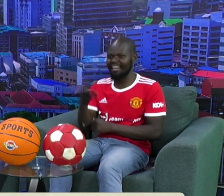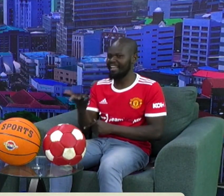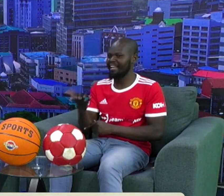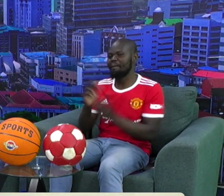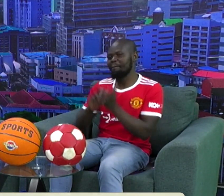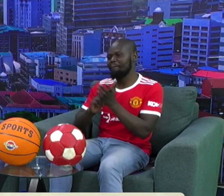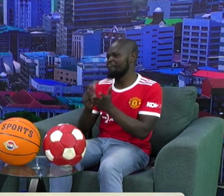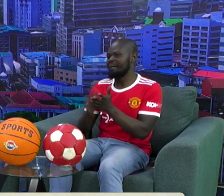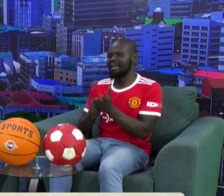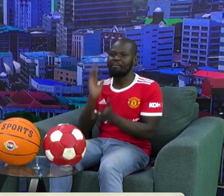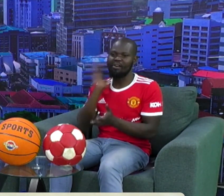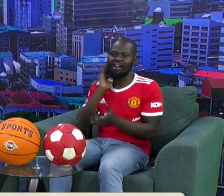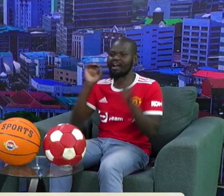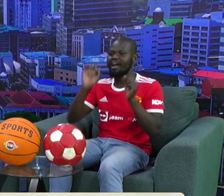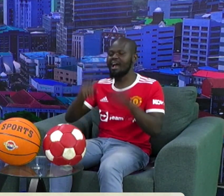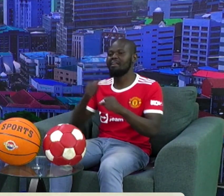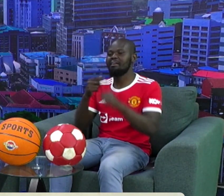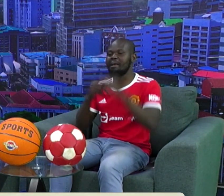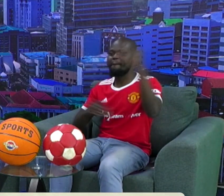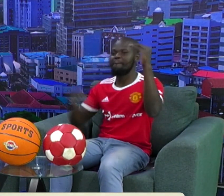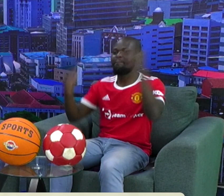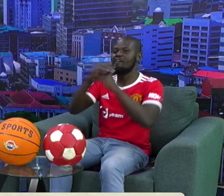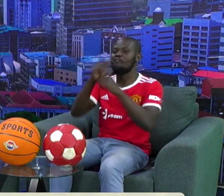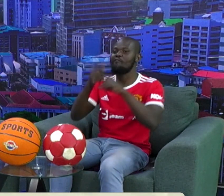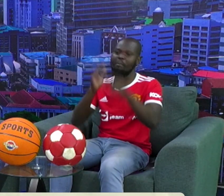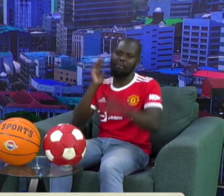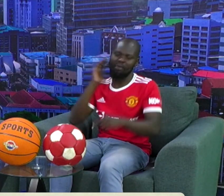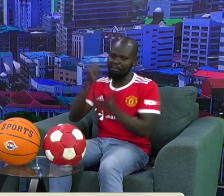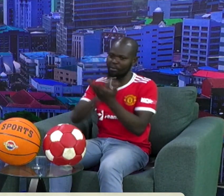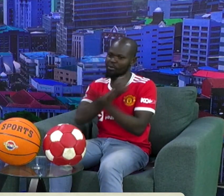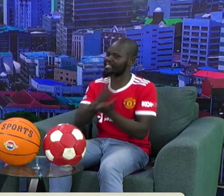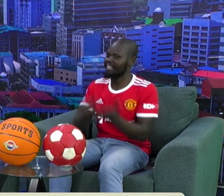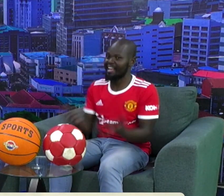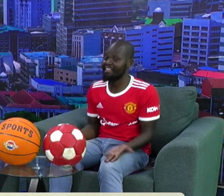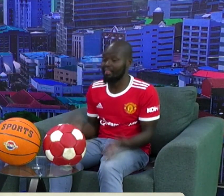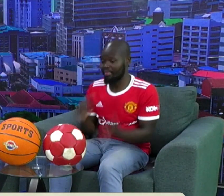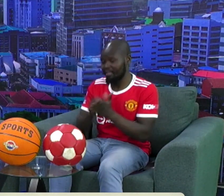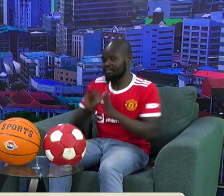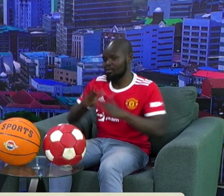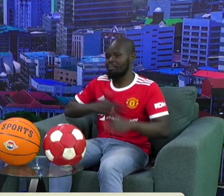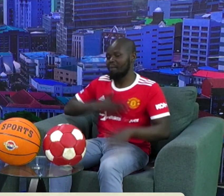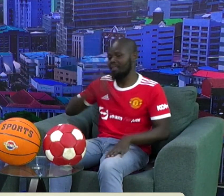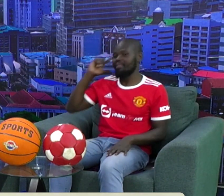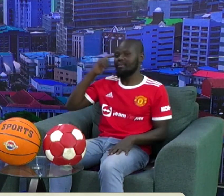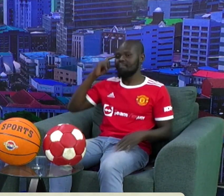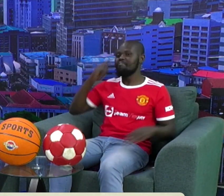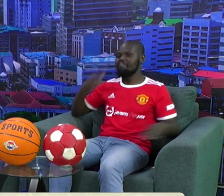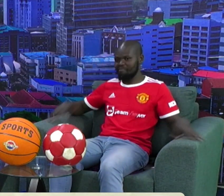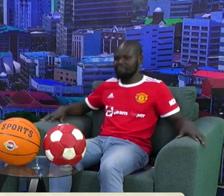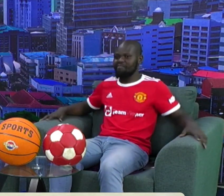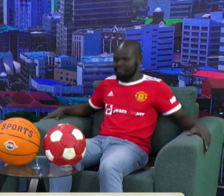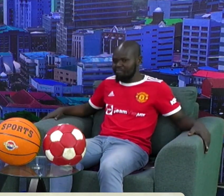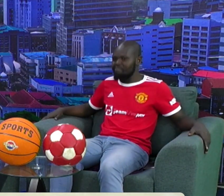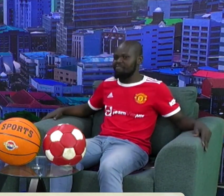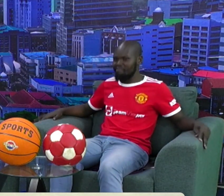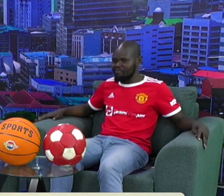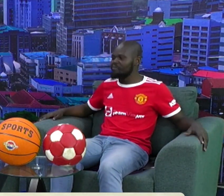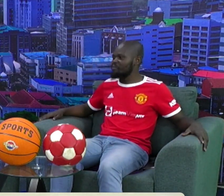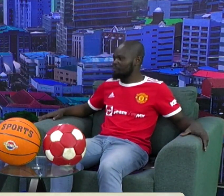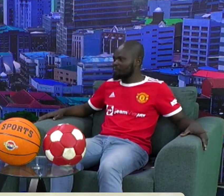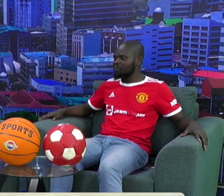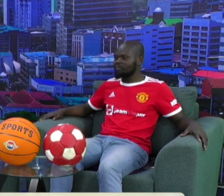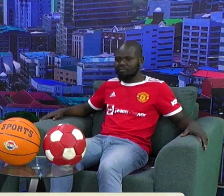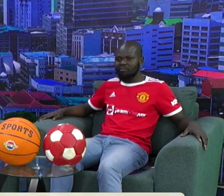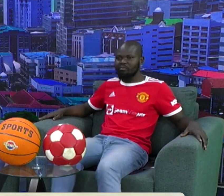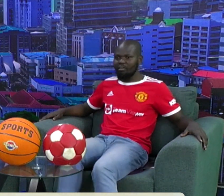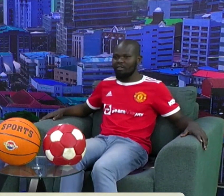be meeting with big teams like Gor Mahia and all that. Right. But I think Moranga Seal and Posta Rangers, they're really